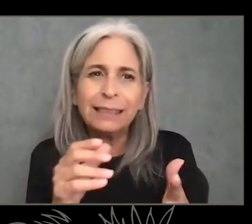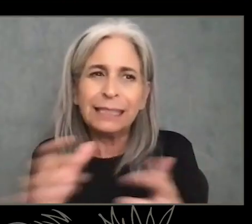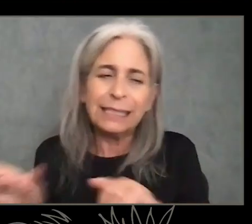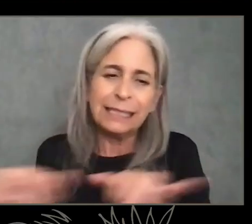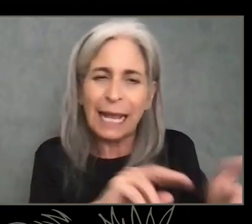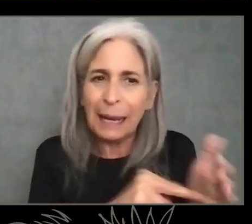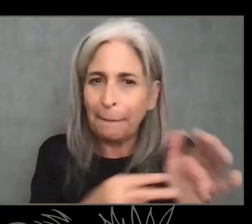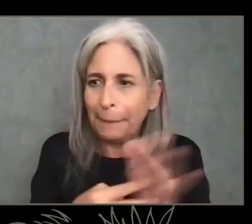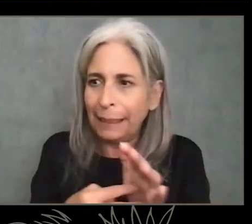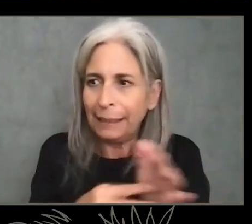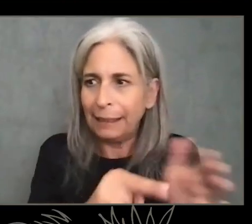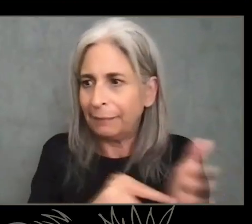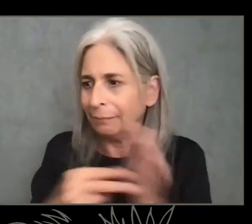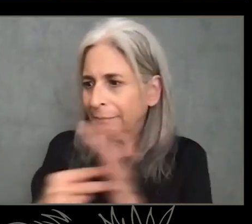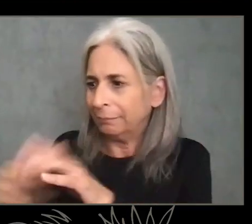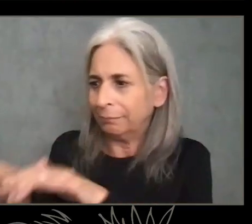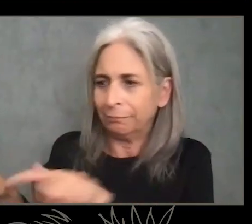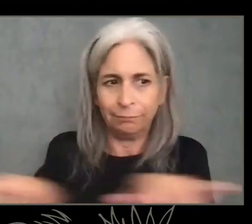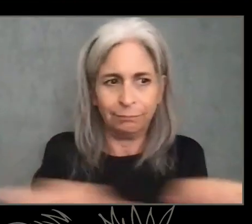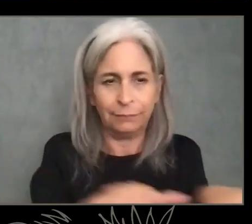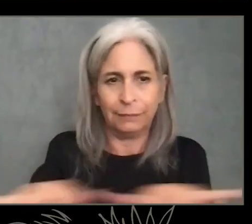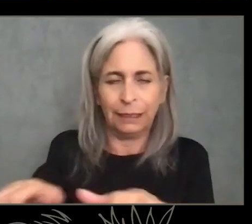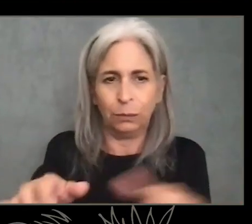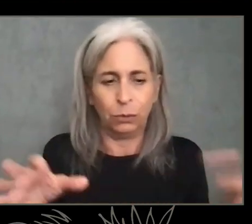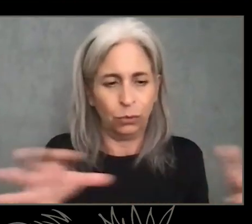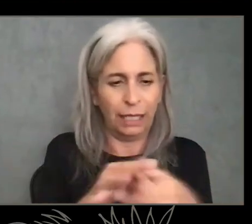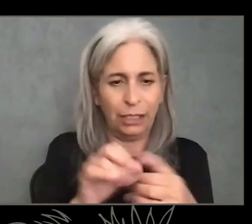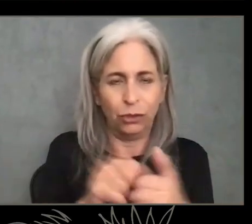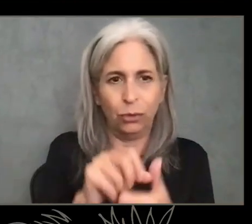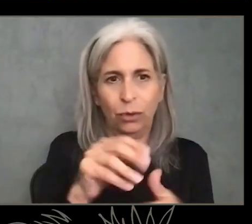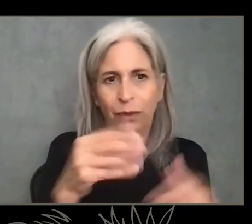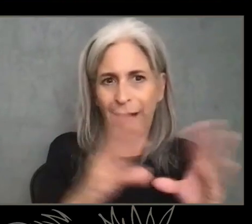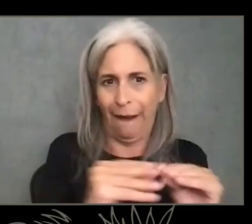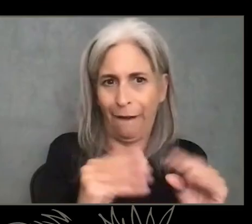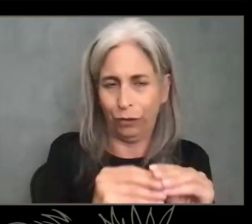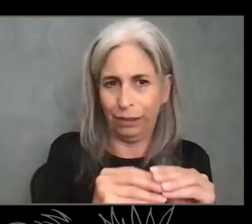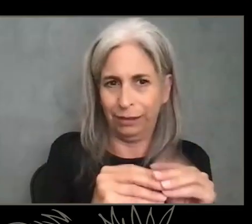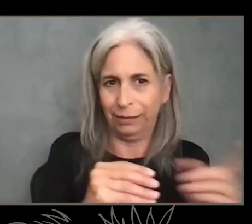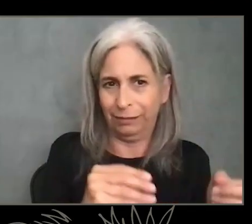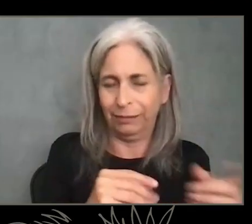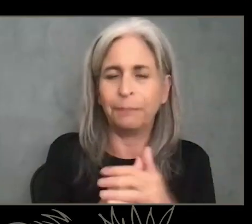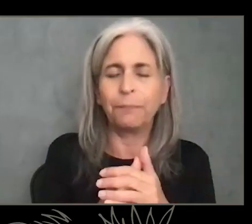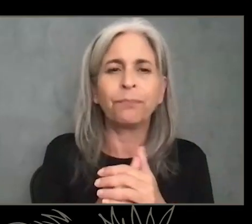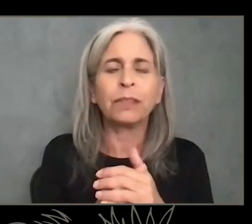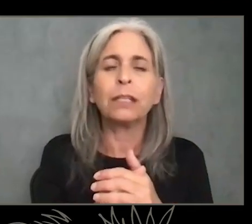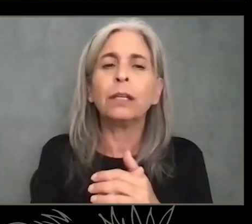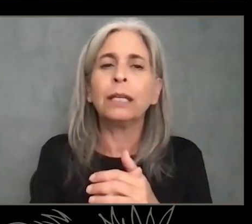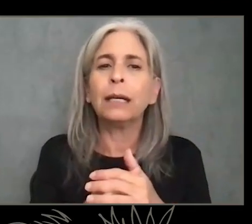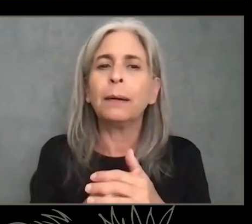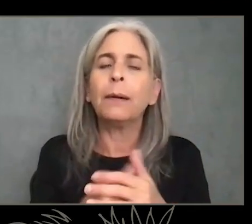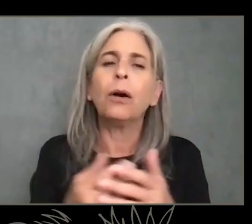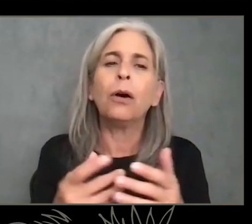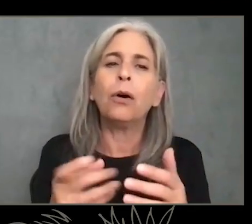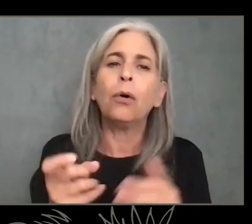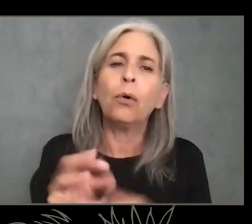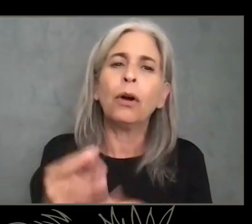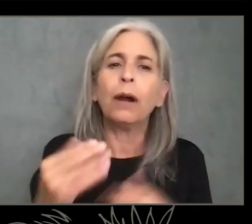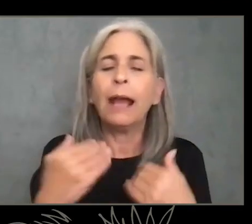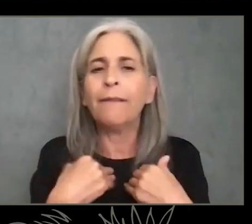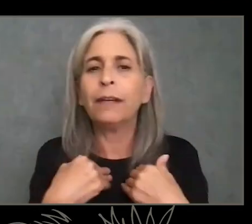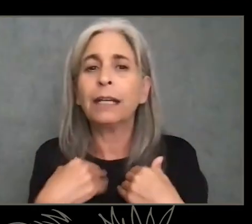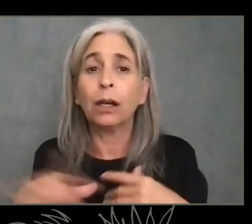meaning, because it's going to provide an answer that is going to be relevant to the user. And this is, embedding would be basically having